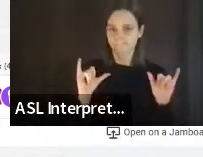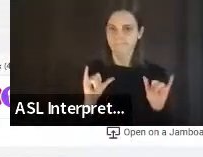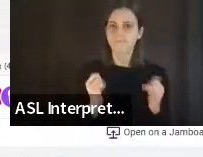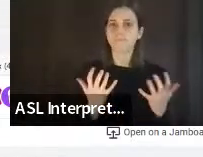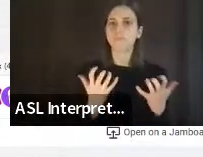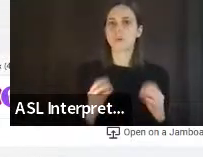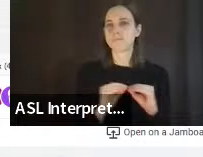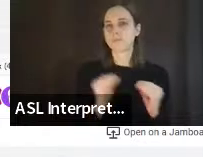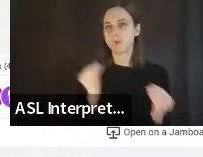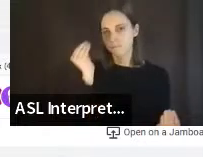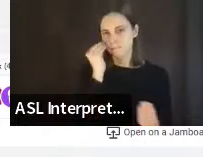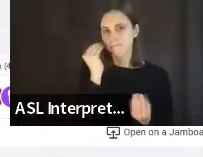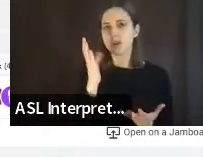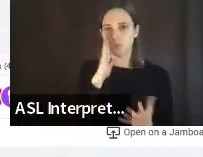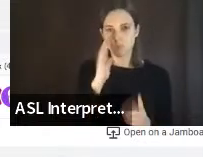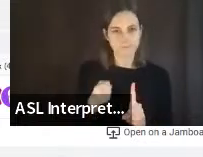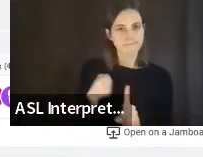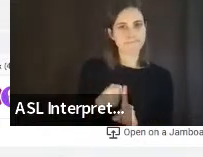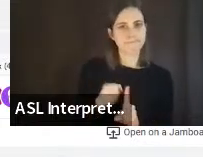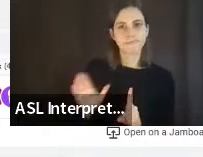best decision is there.